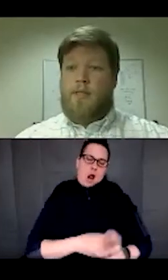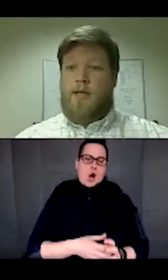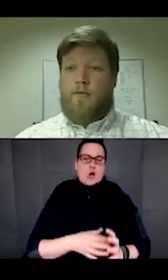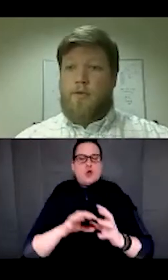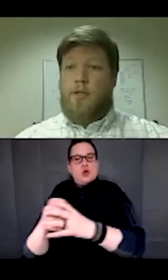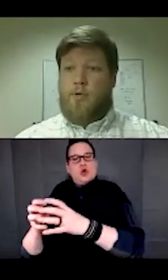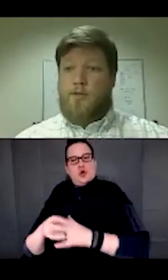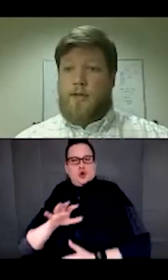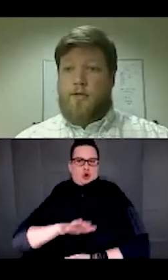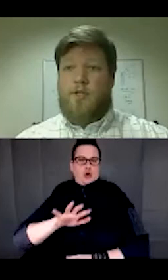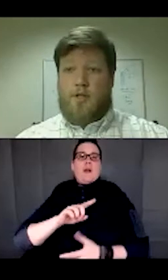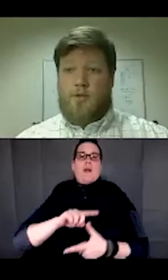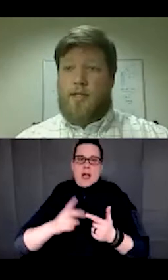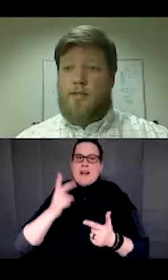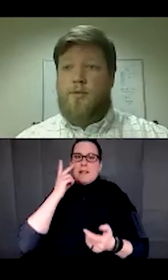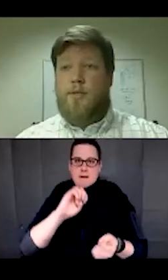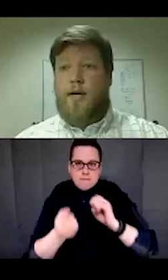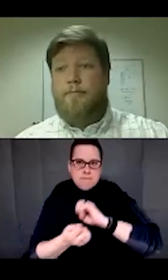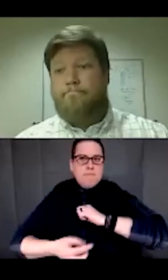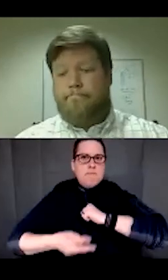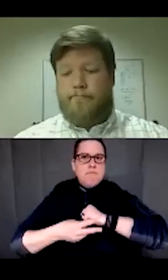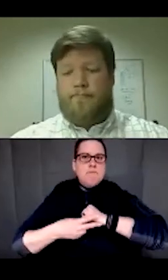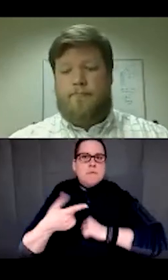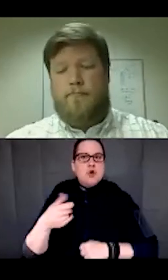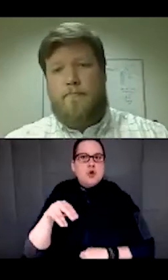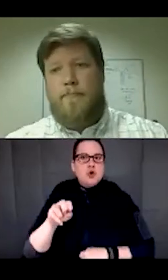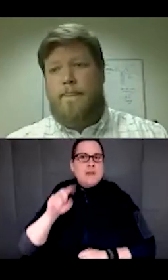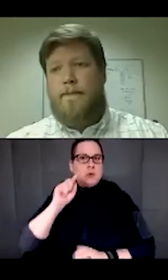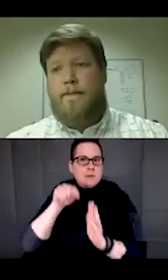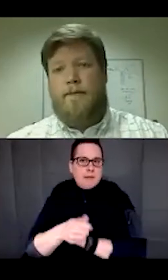we see the evolution and preservation of genes related to suicide.